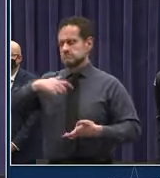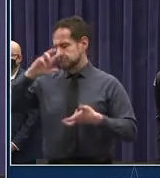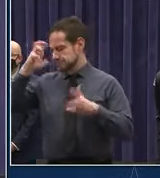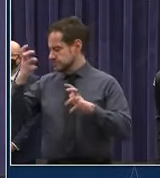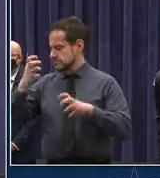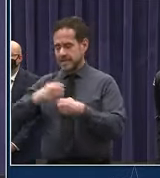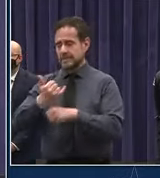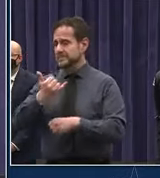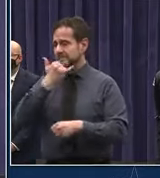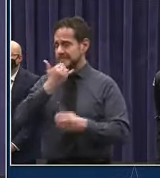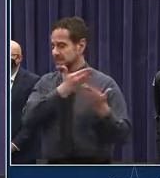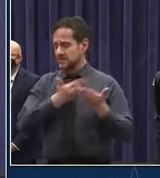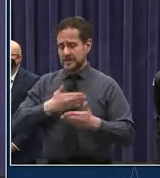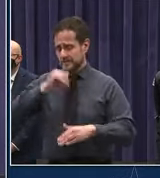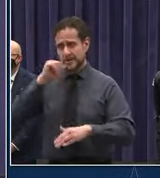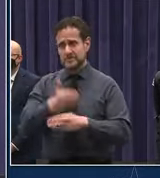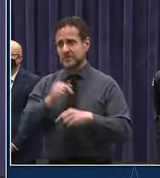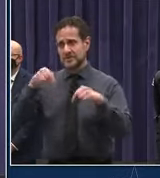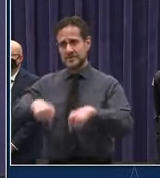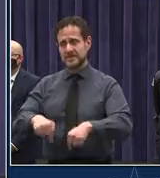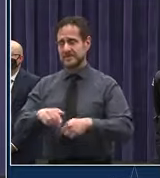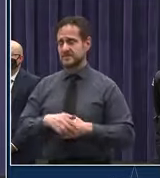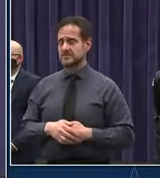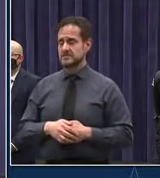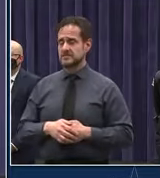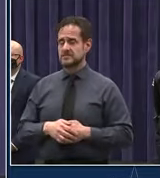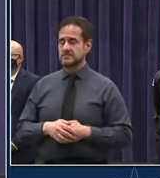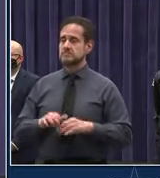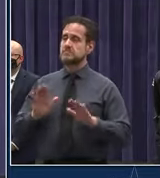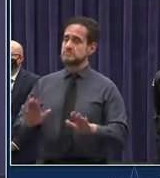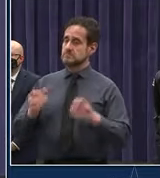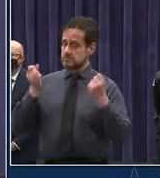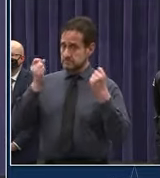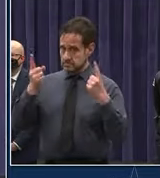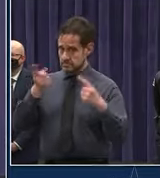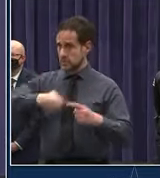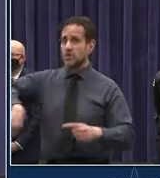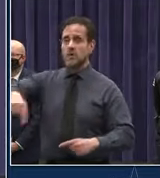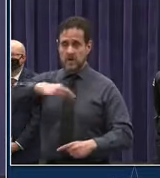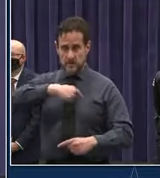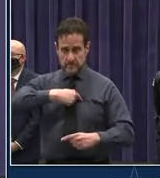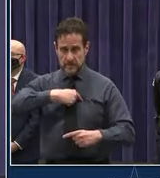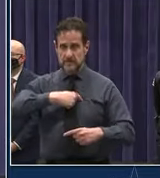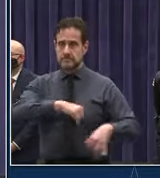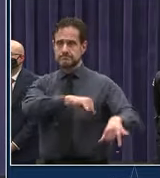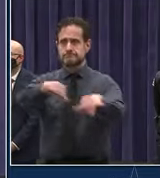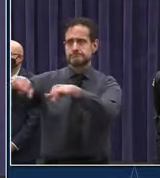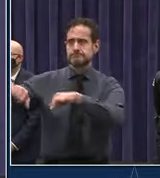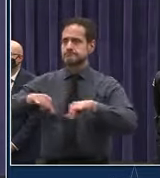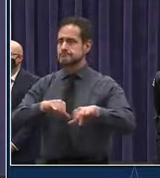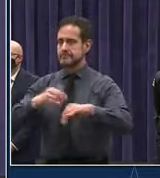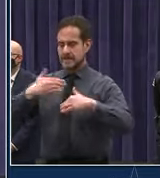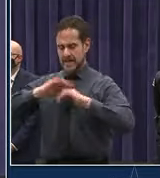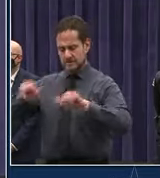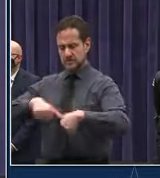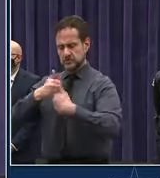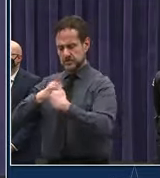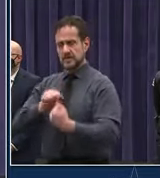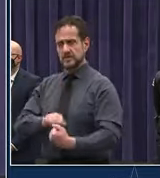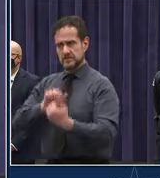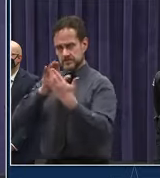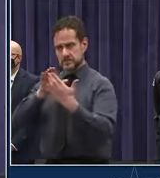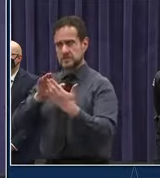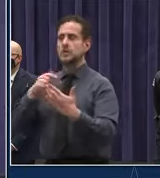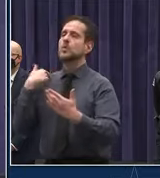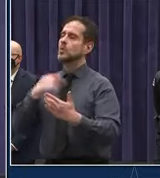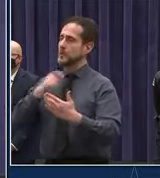Kind of opportunities that Melissa's mom sought should be available to everyone. She